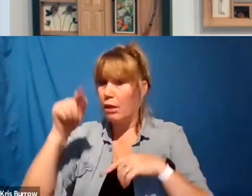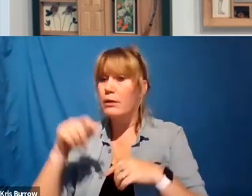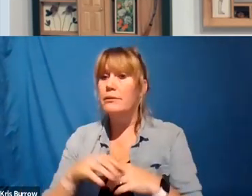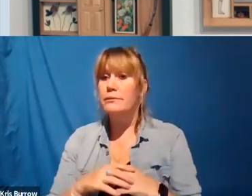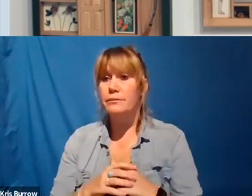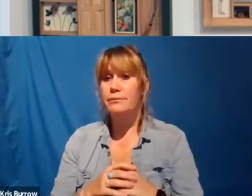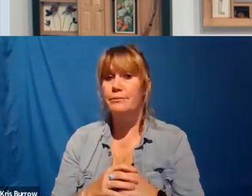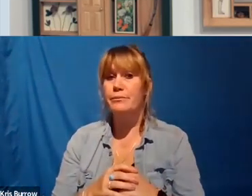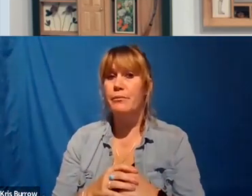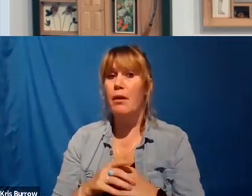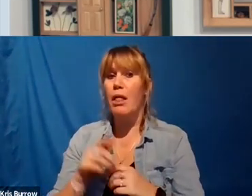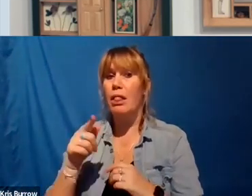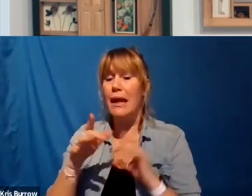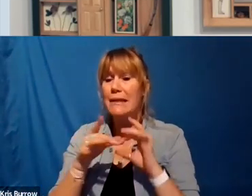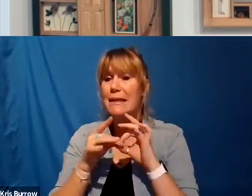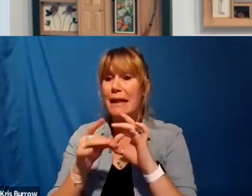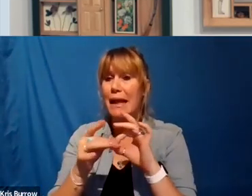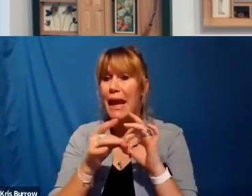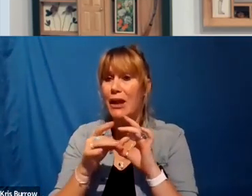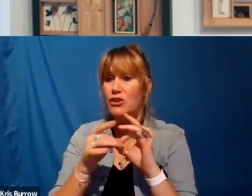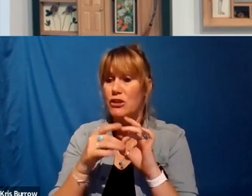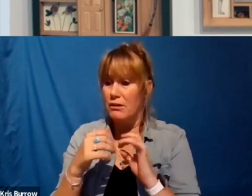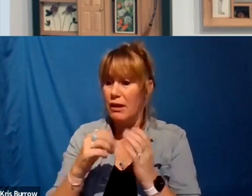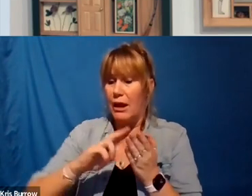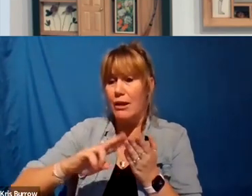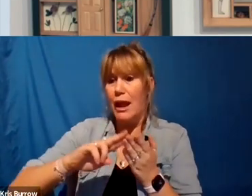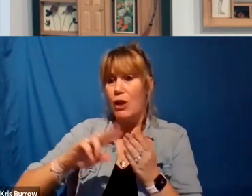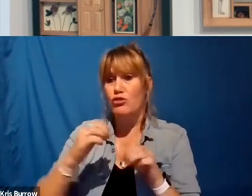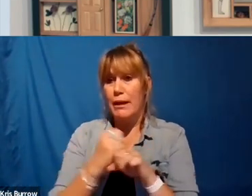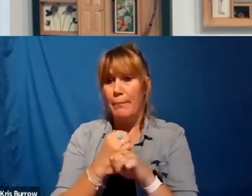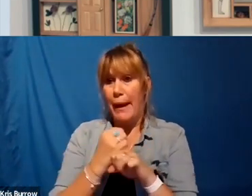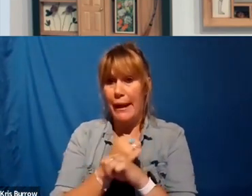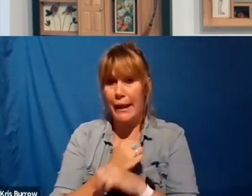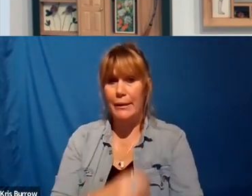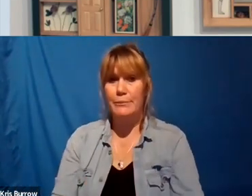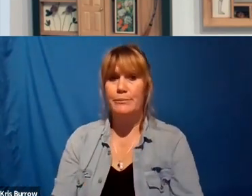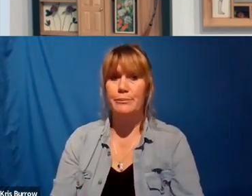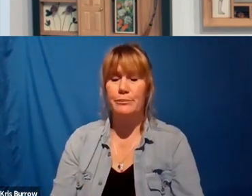You know, these are the connections that I naturally make.